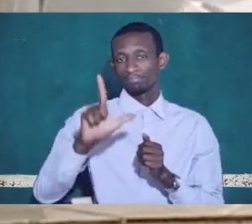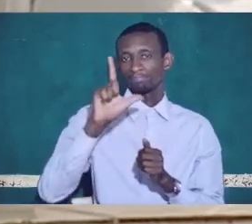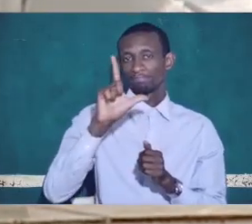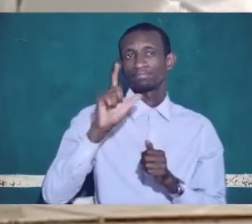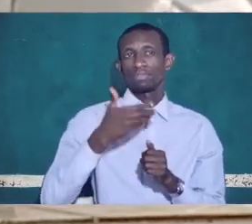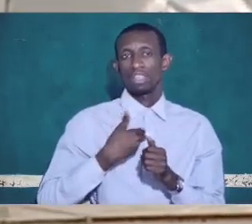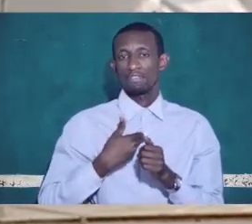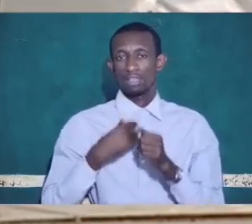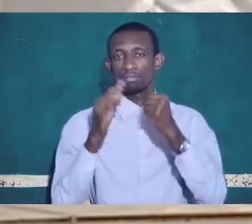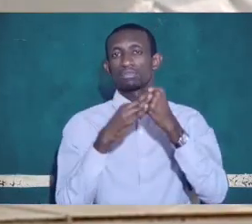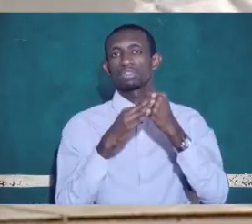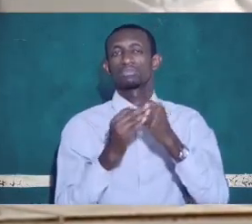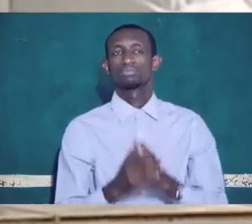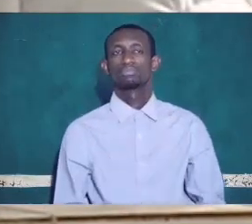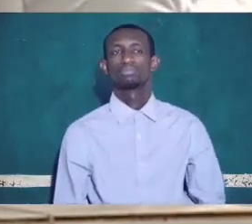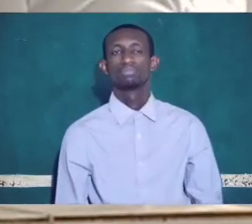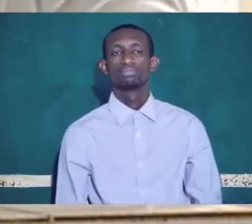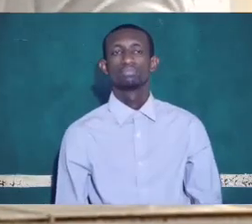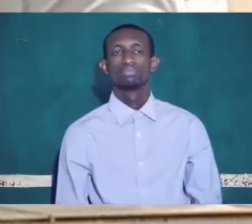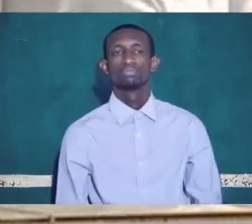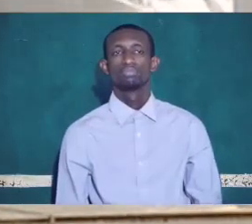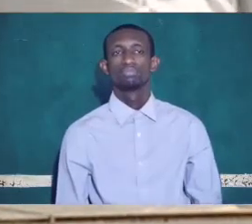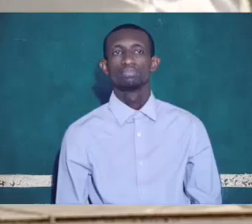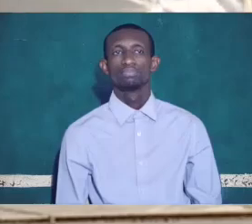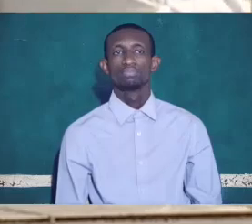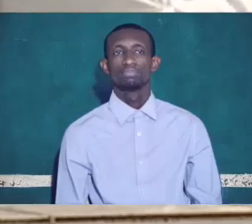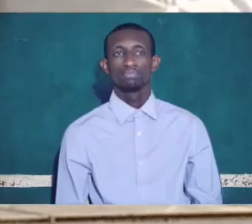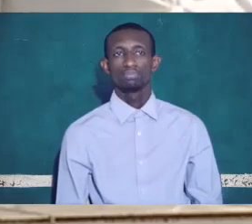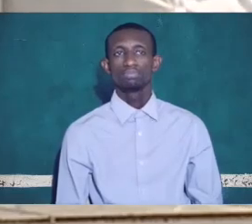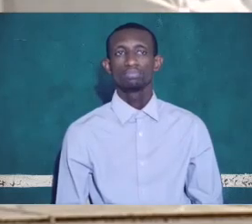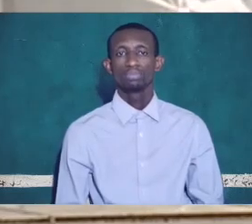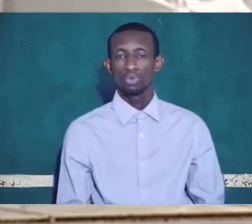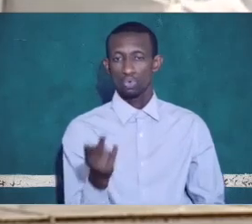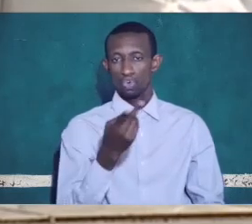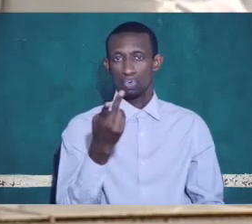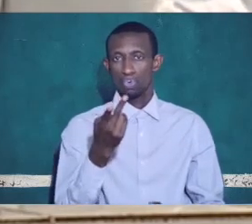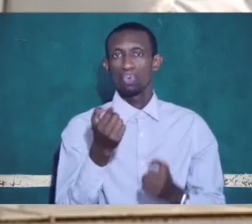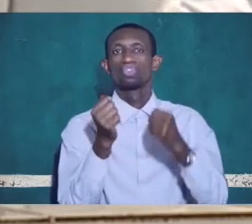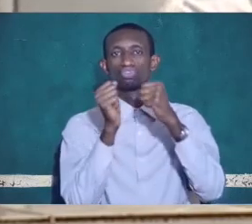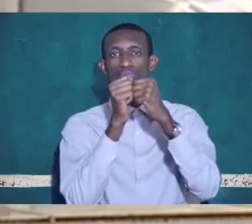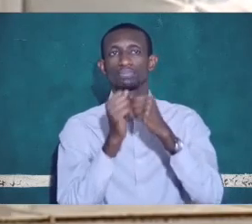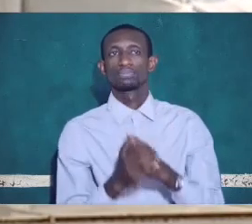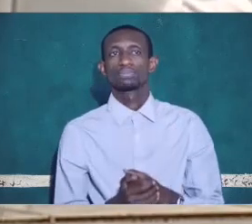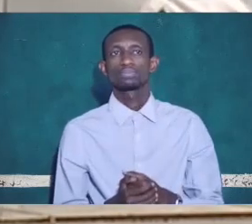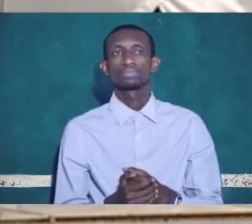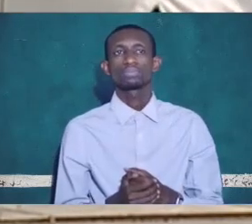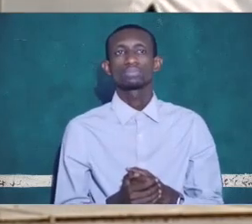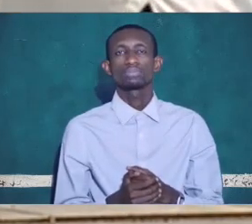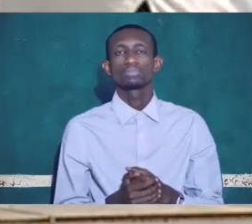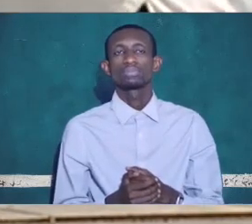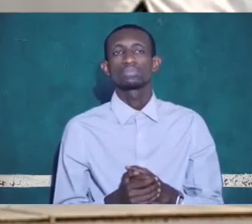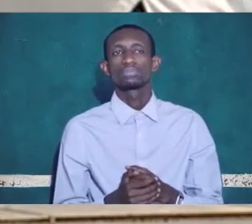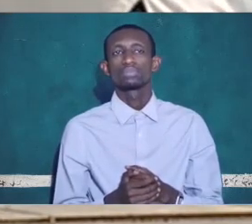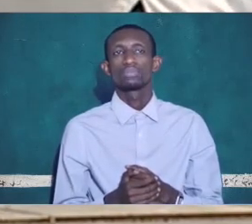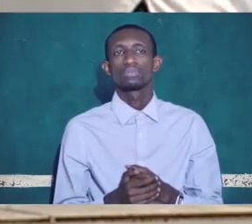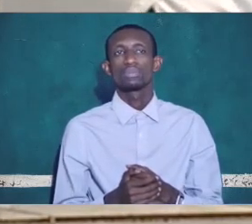second, and we take 8, now we have used 10. and 6 are remaining, so we go